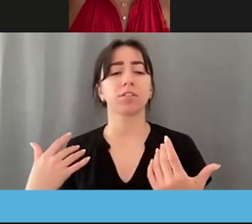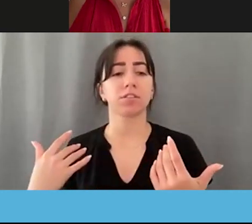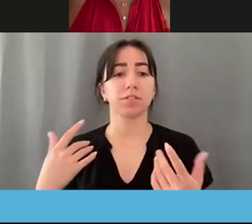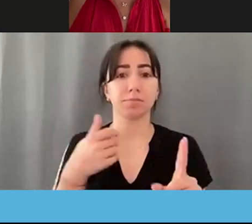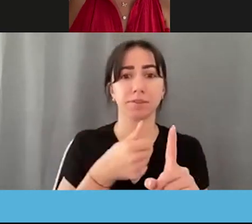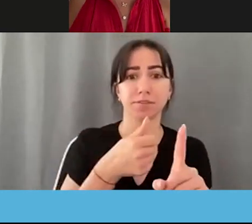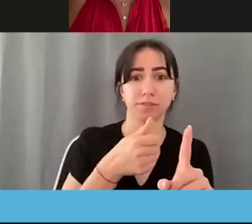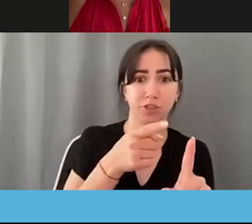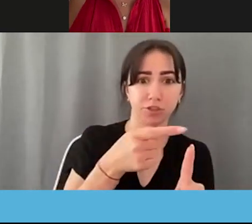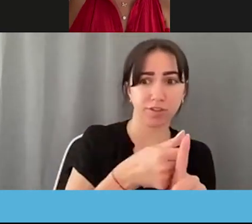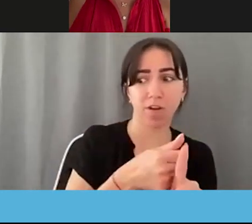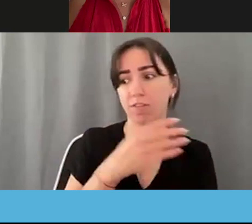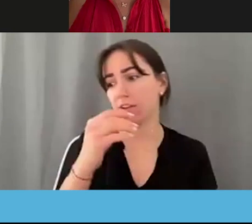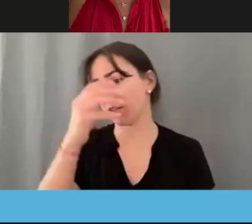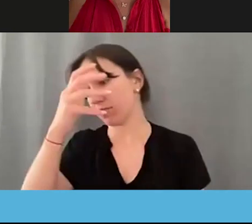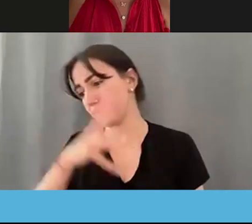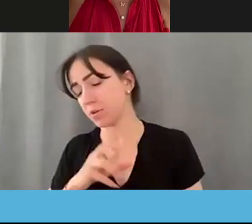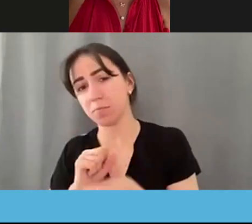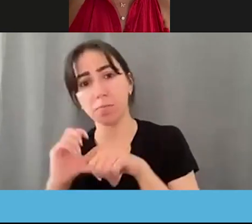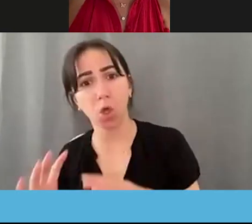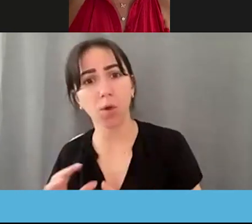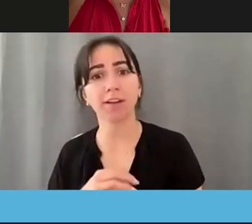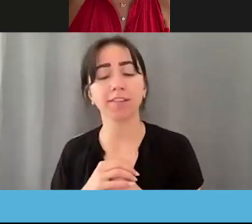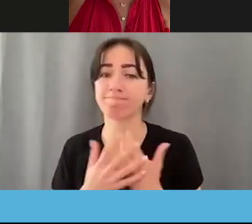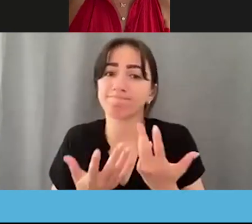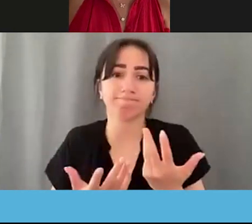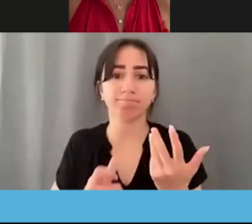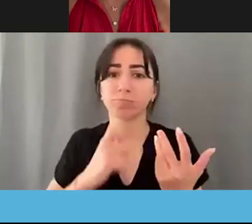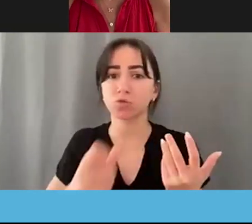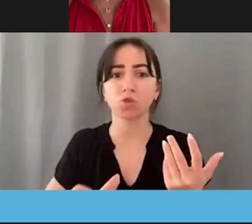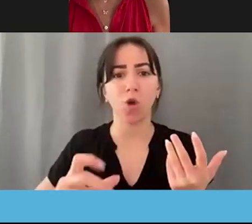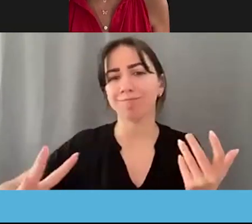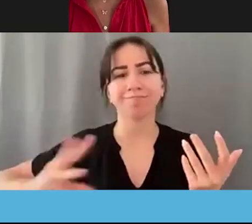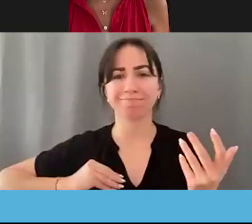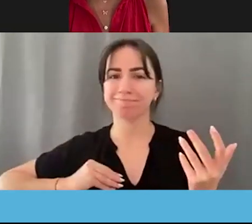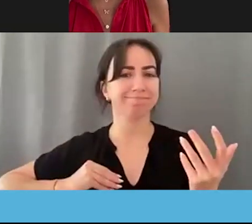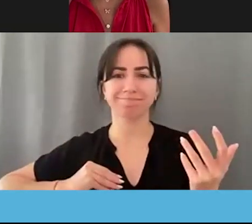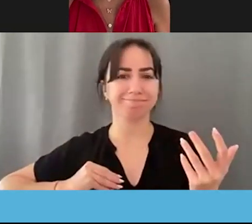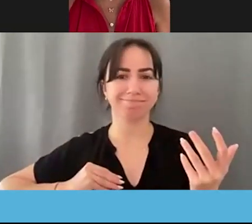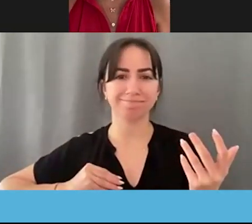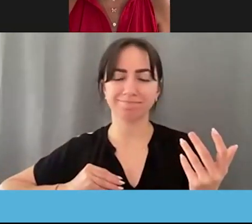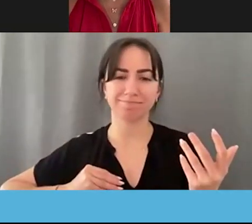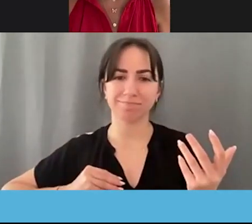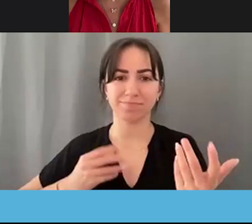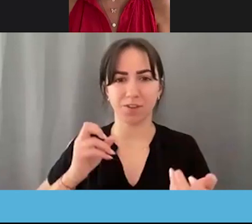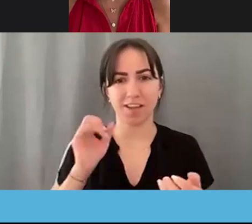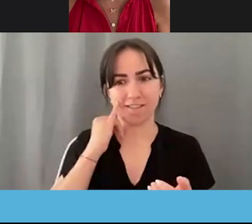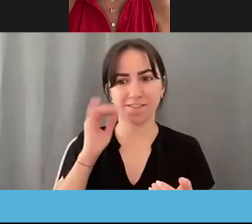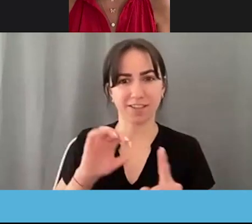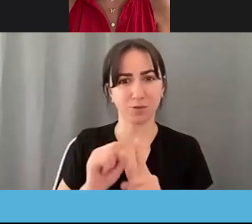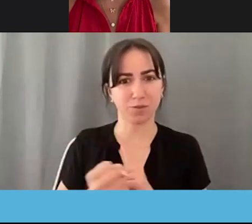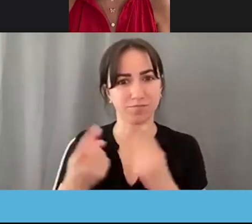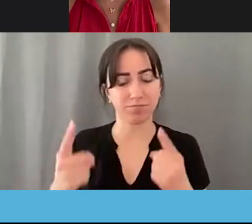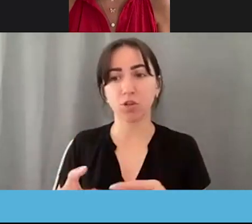and male counterparts, you should not swallow these situations when they come to you. You shouldn't